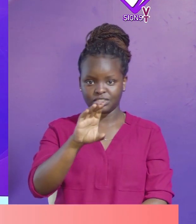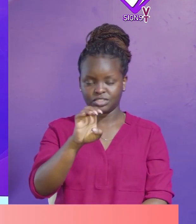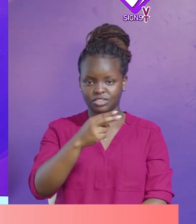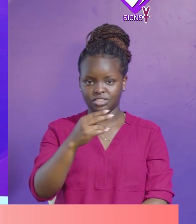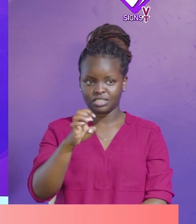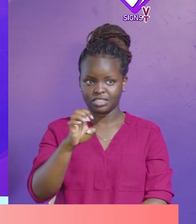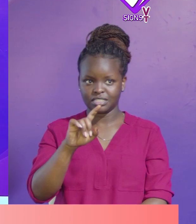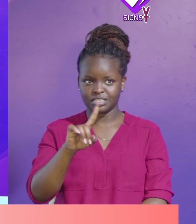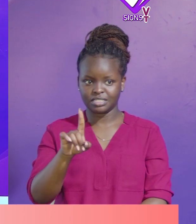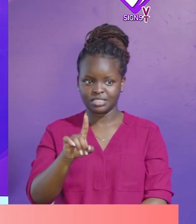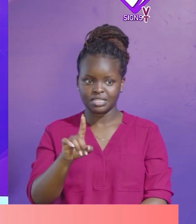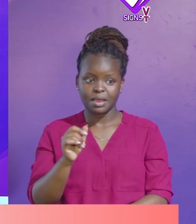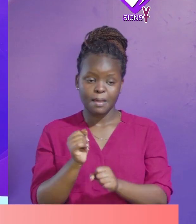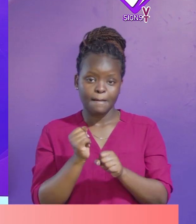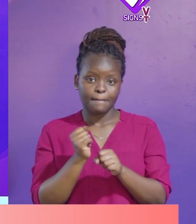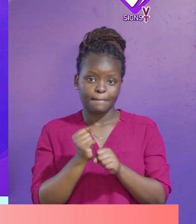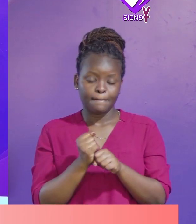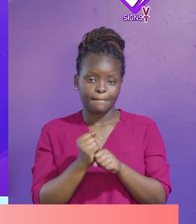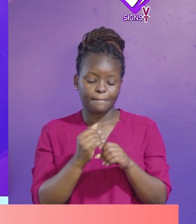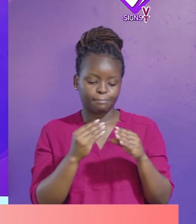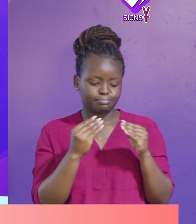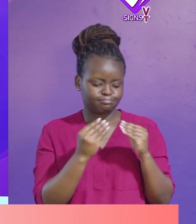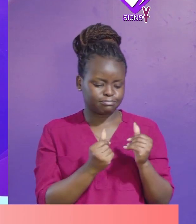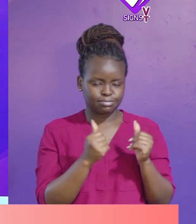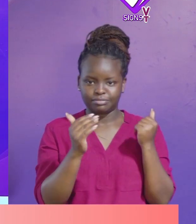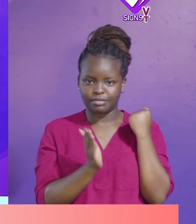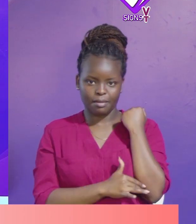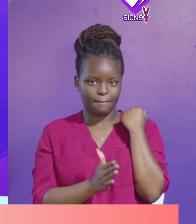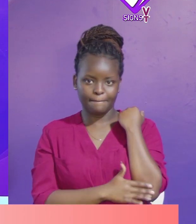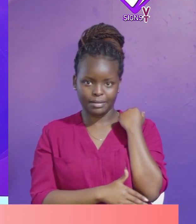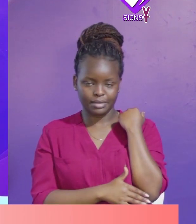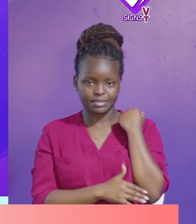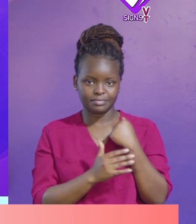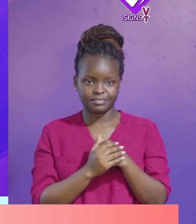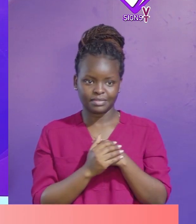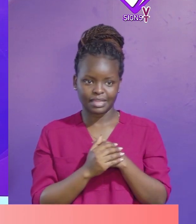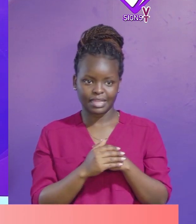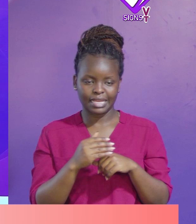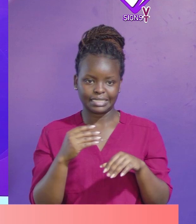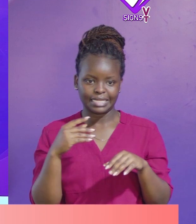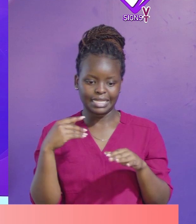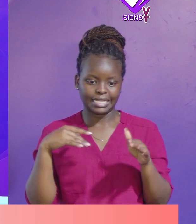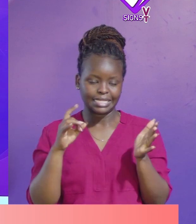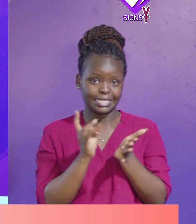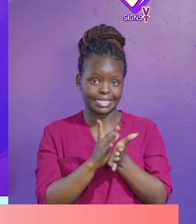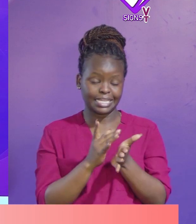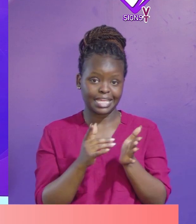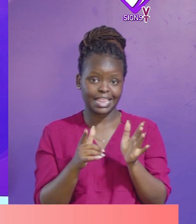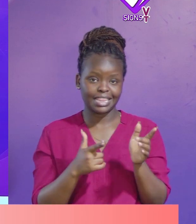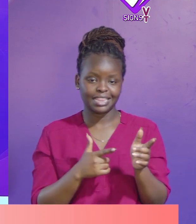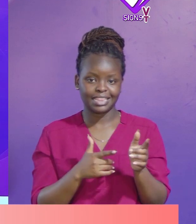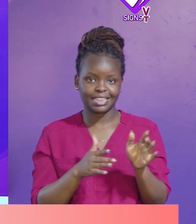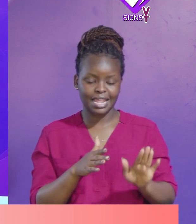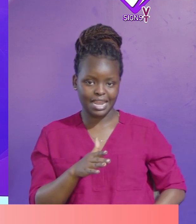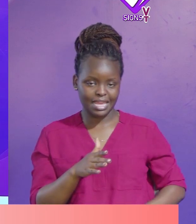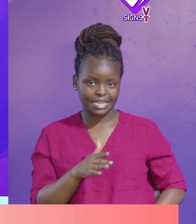to tackle him so badly that he kicked his legs after the ball was